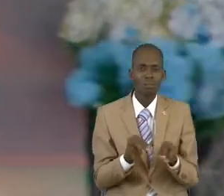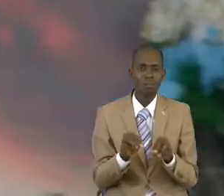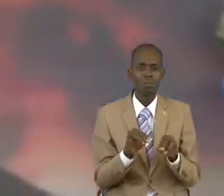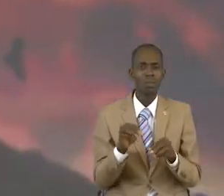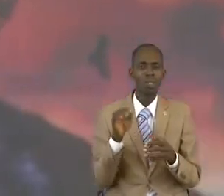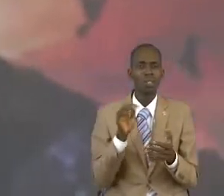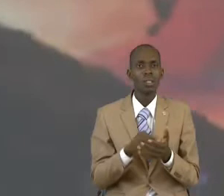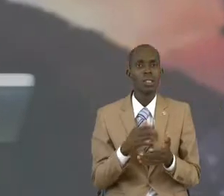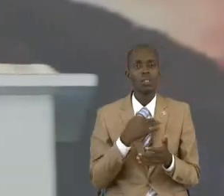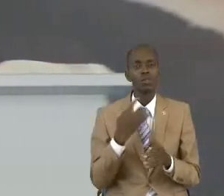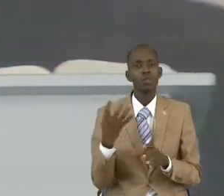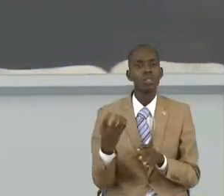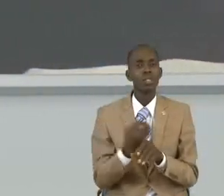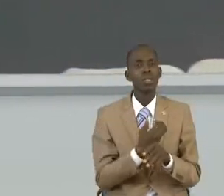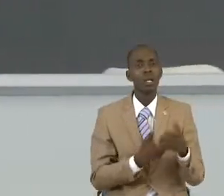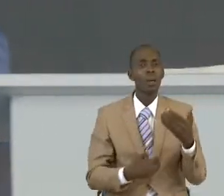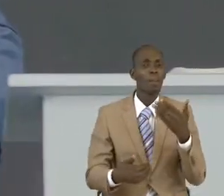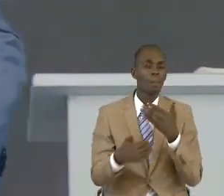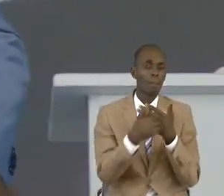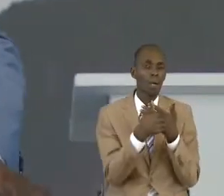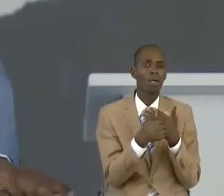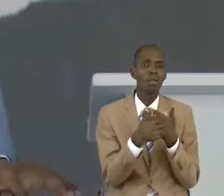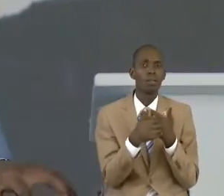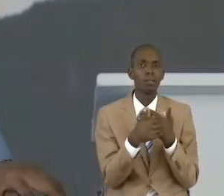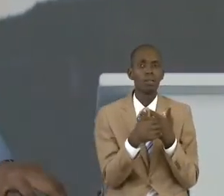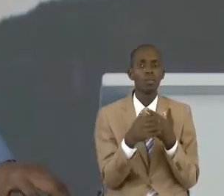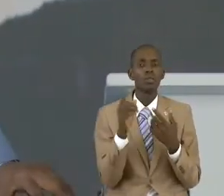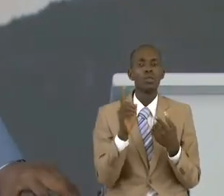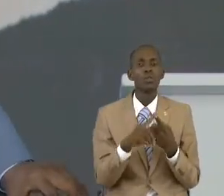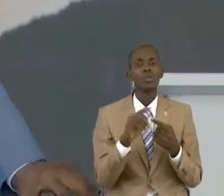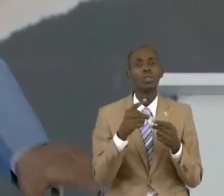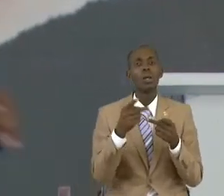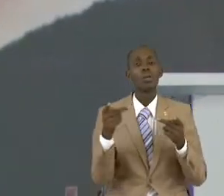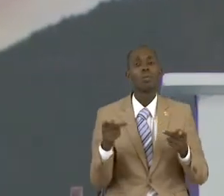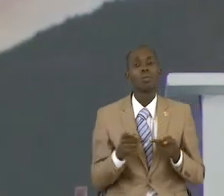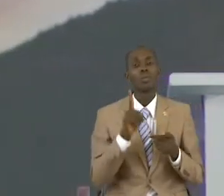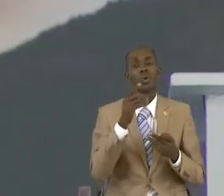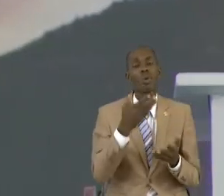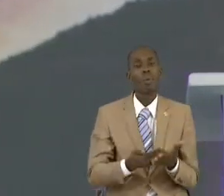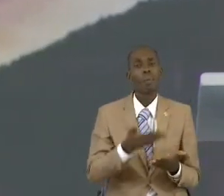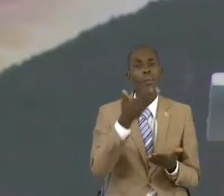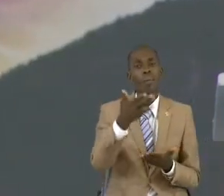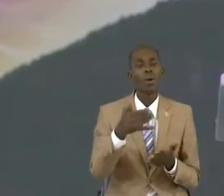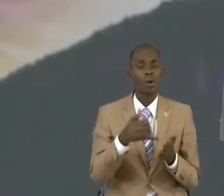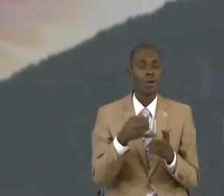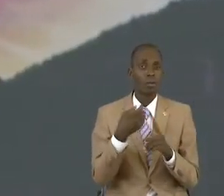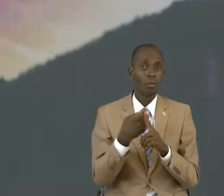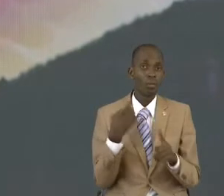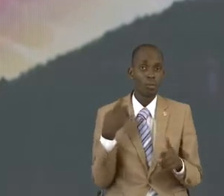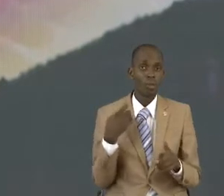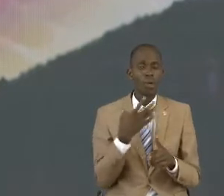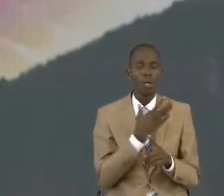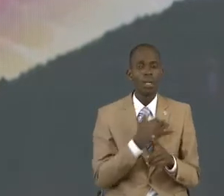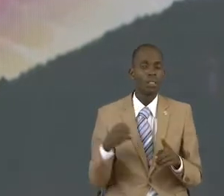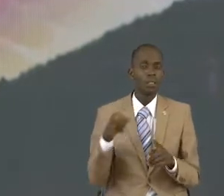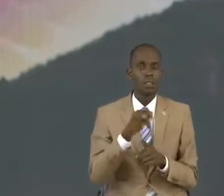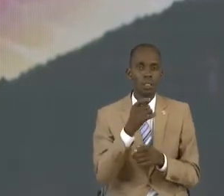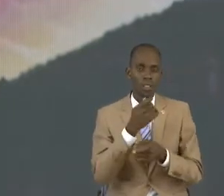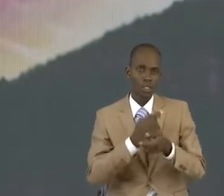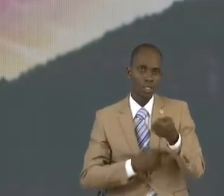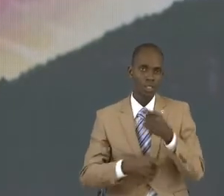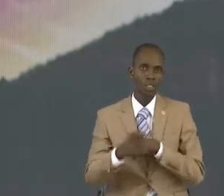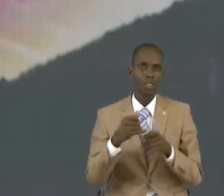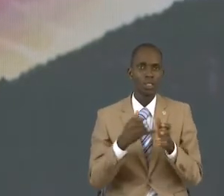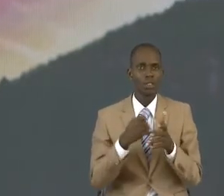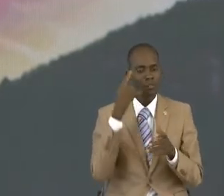it back to the place you got it. And they renew it for you. And they renew every